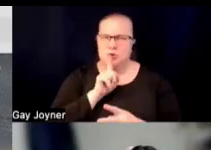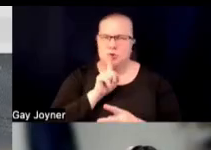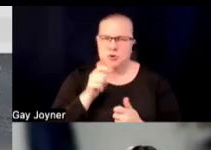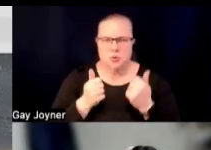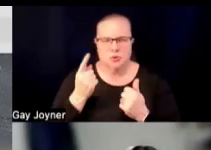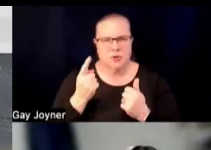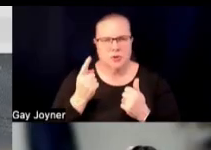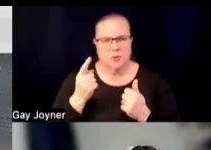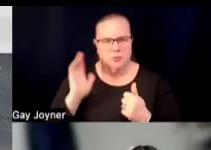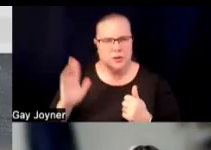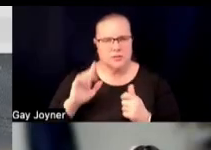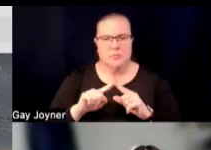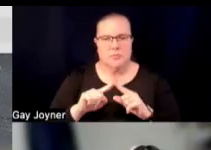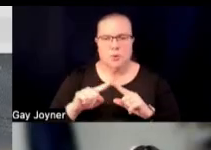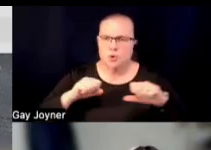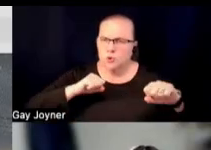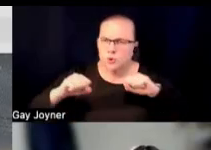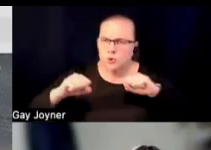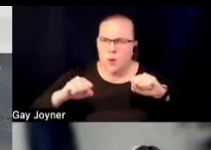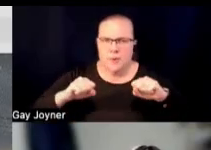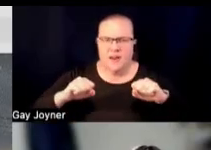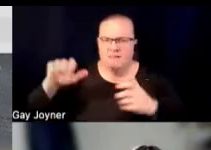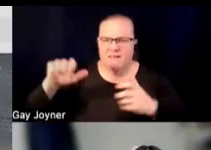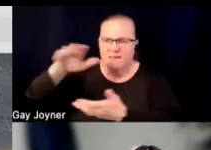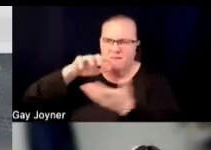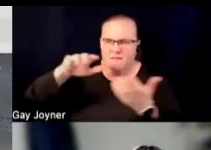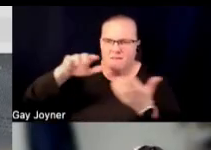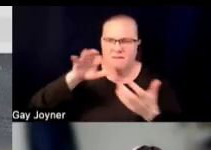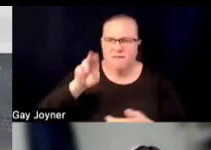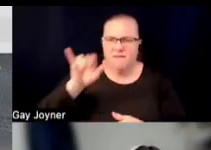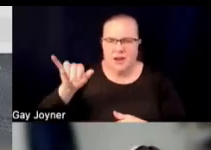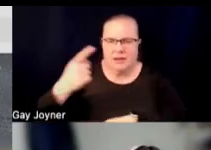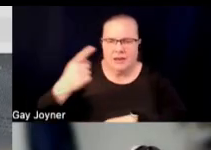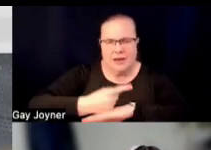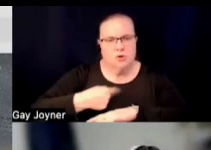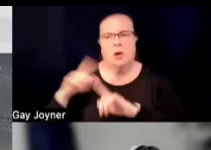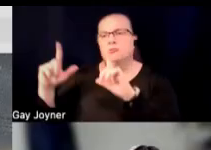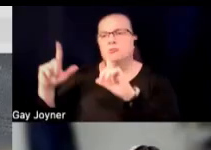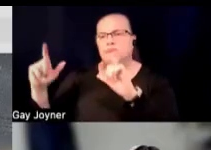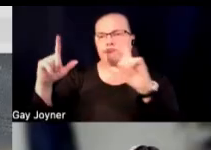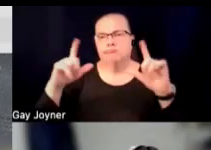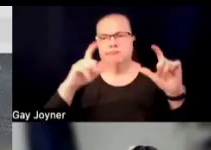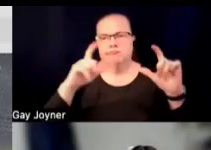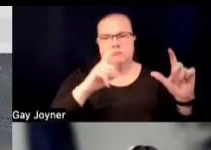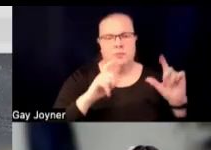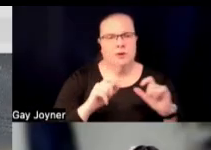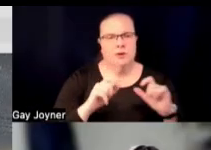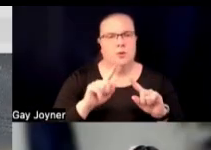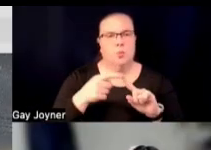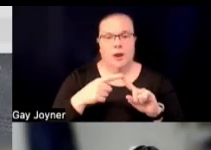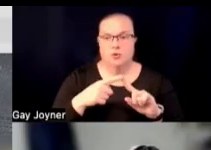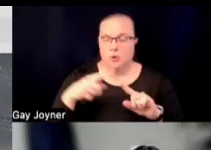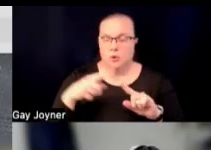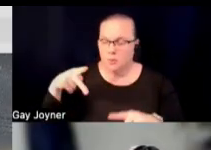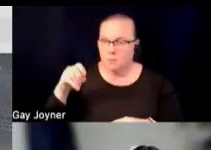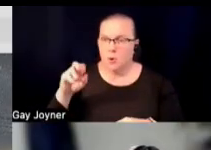very stormy and foggy day, and so I was just taking photos. And when I was doing portfolio pieces, I